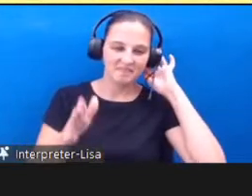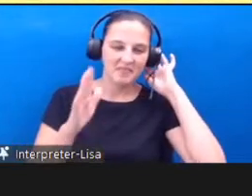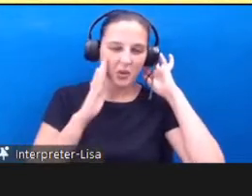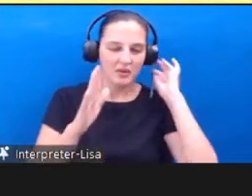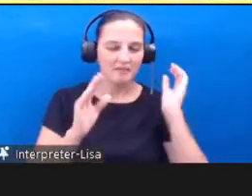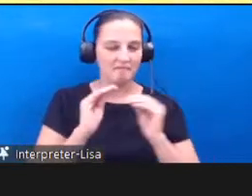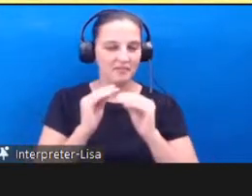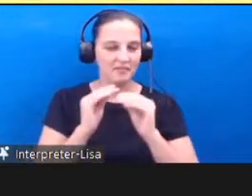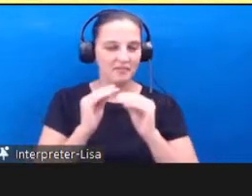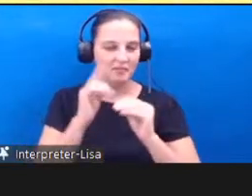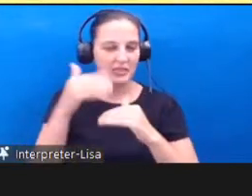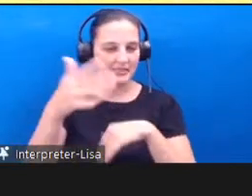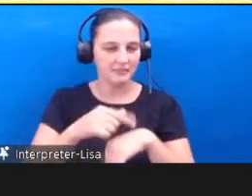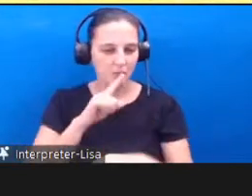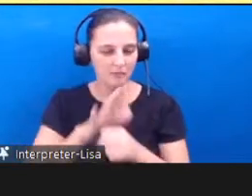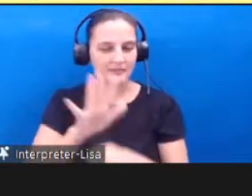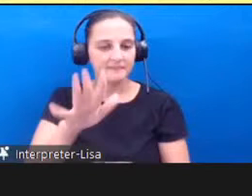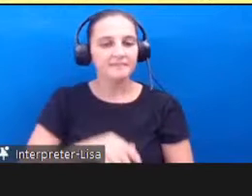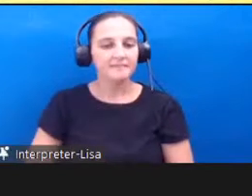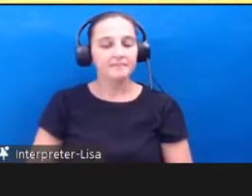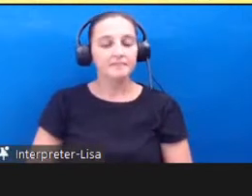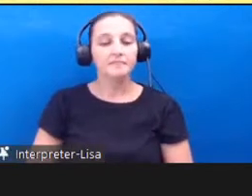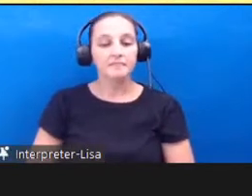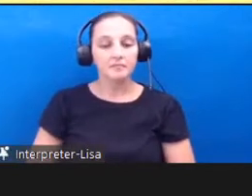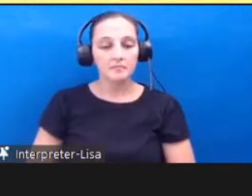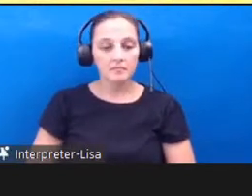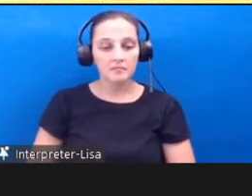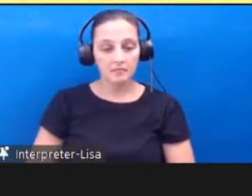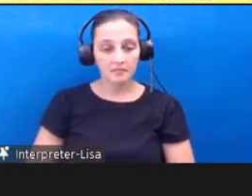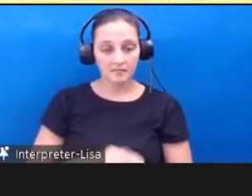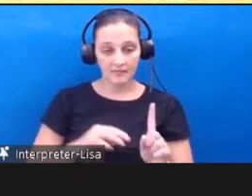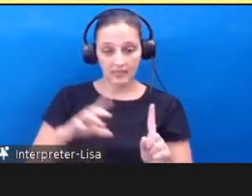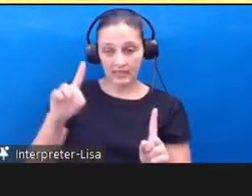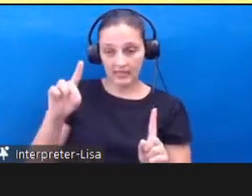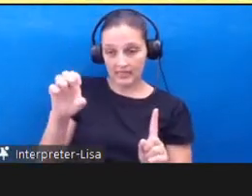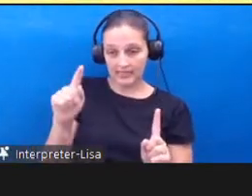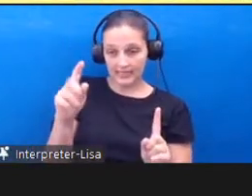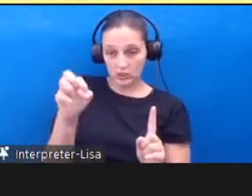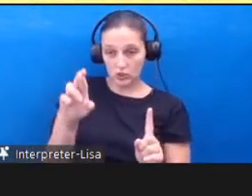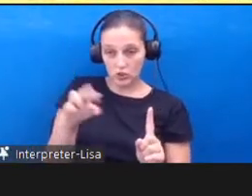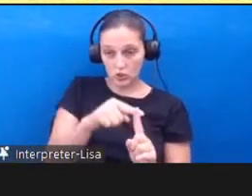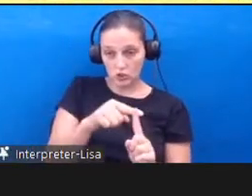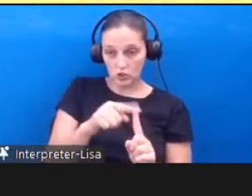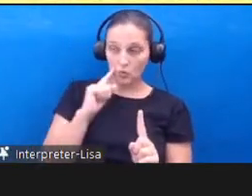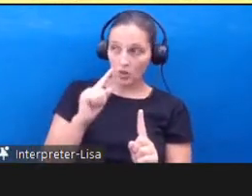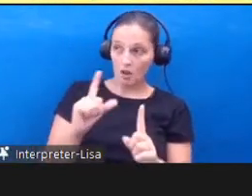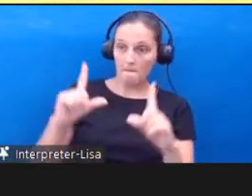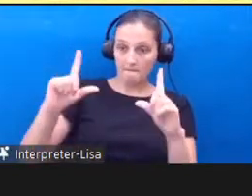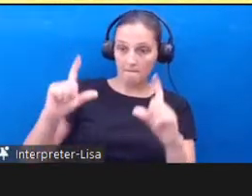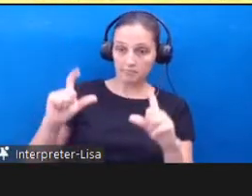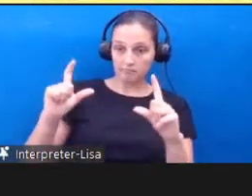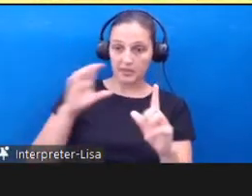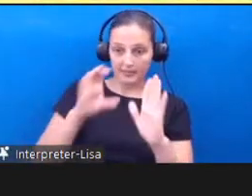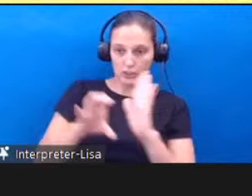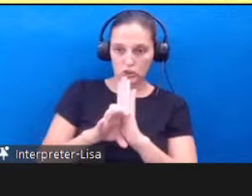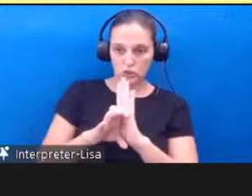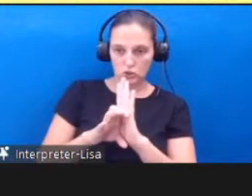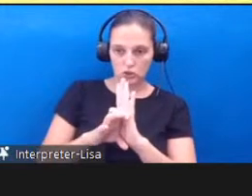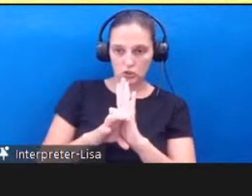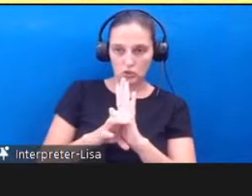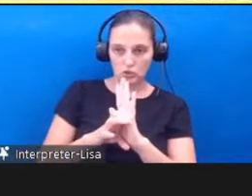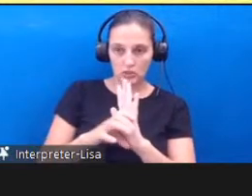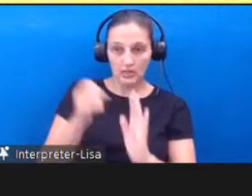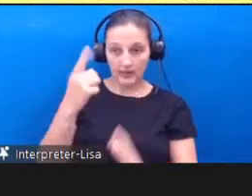promise. But anyway, so you have this detector, and that detector takes a picture. And even though I'm not